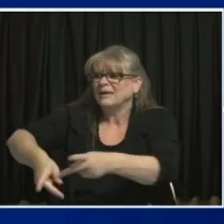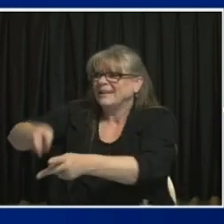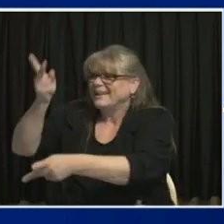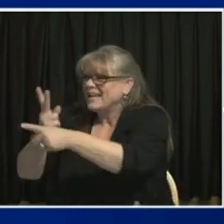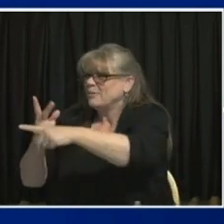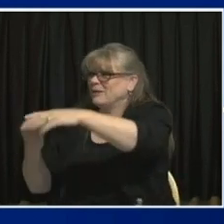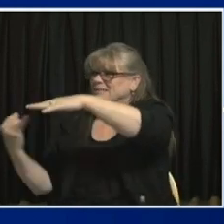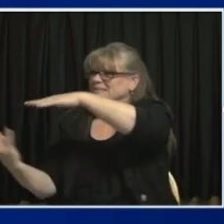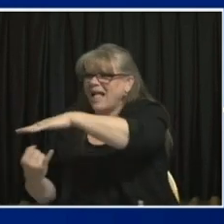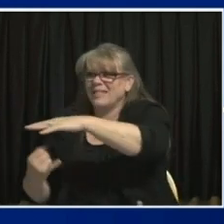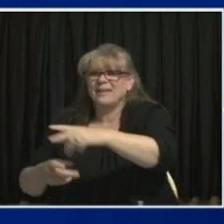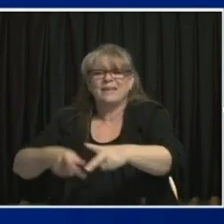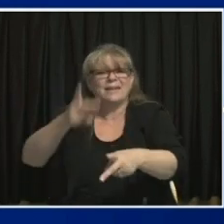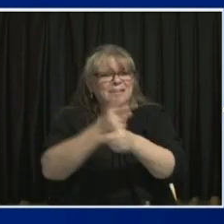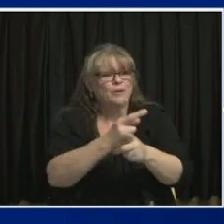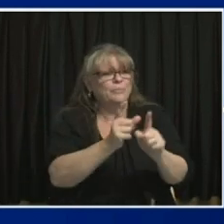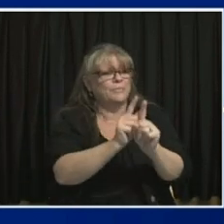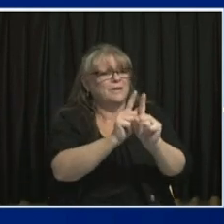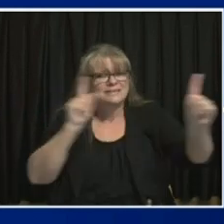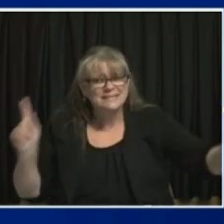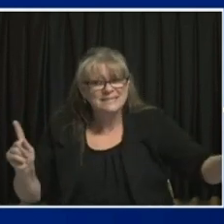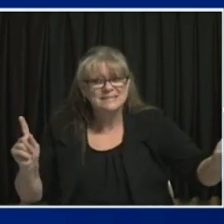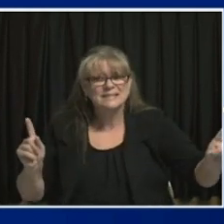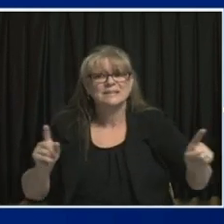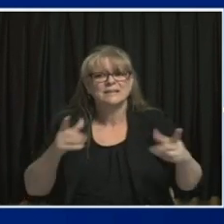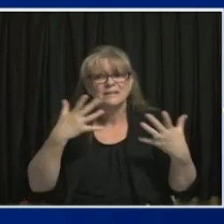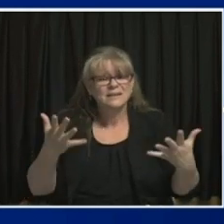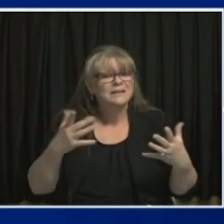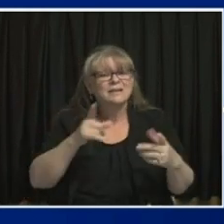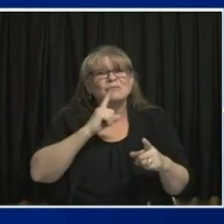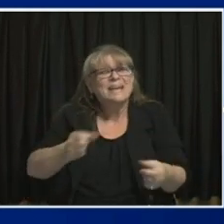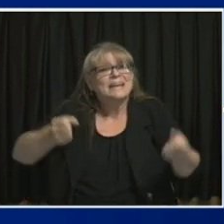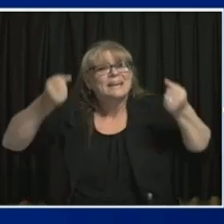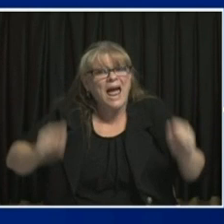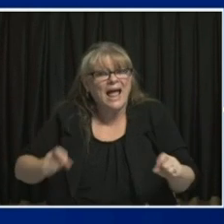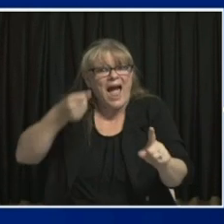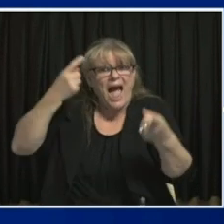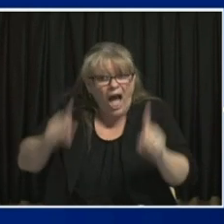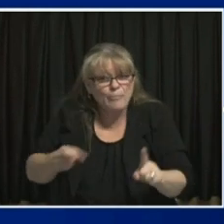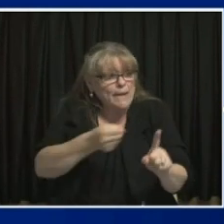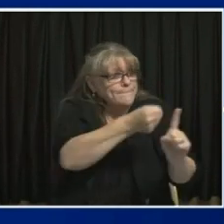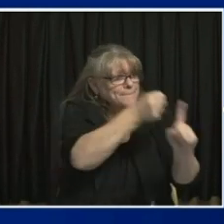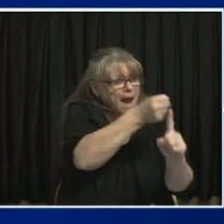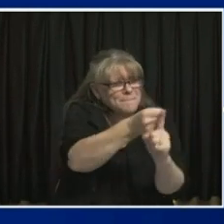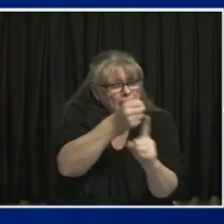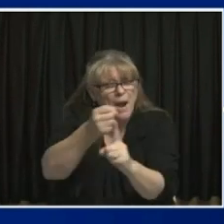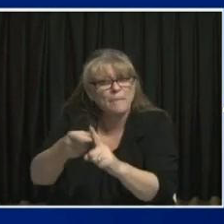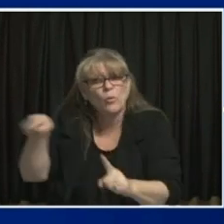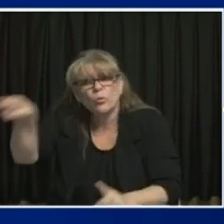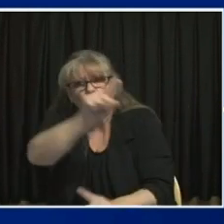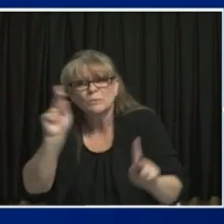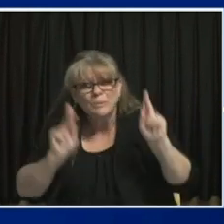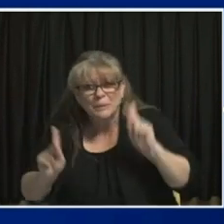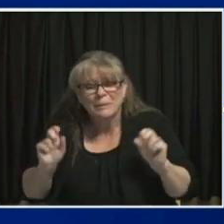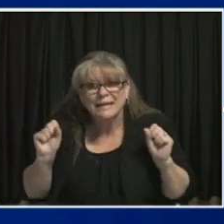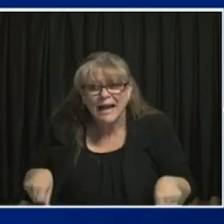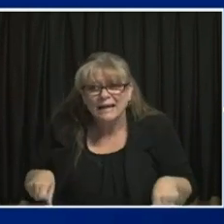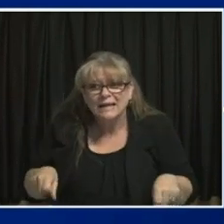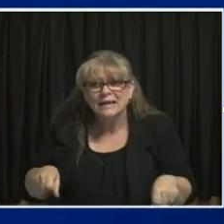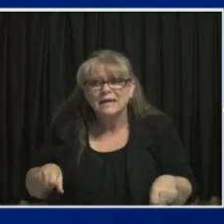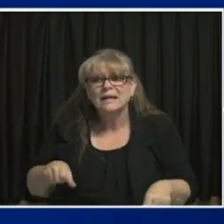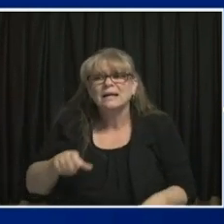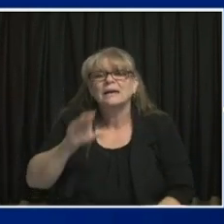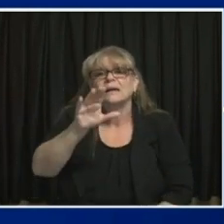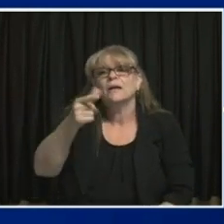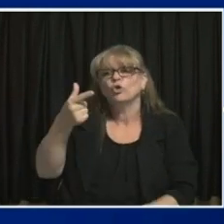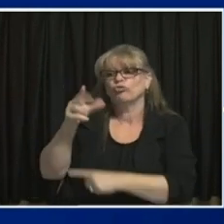anyone," his daughter said. His funeral was broadcast over video chat. In Greeley, we lost 75-year-old U.S.